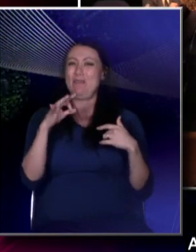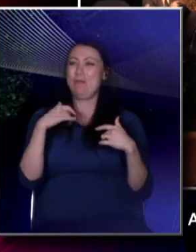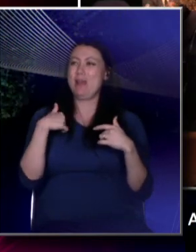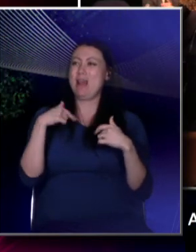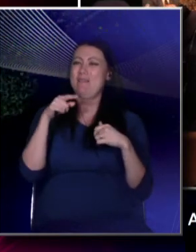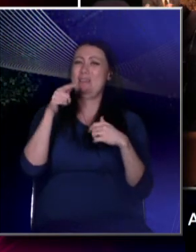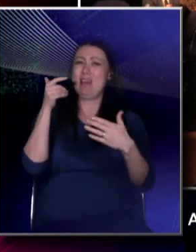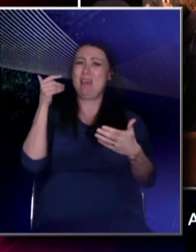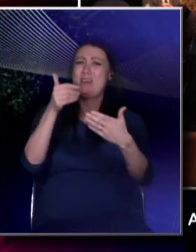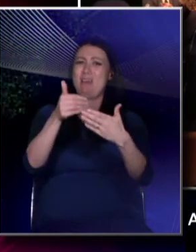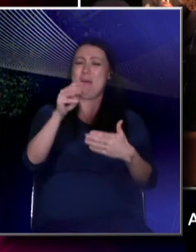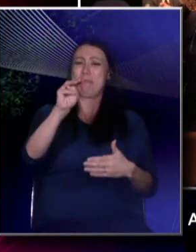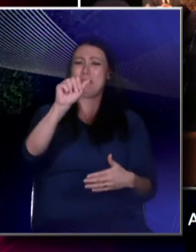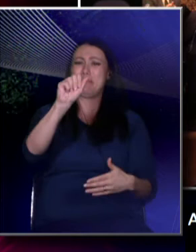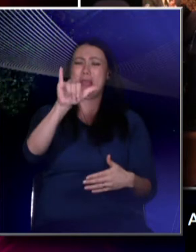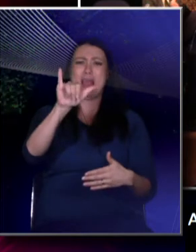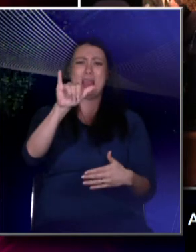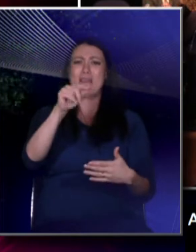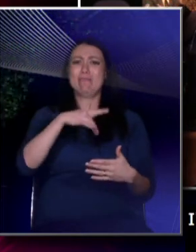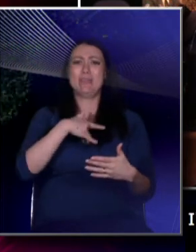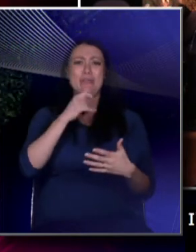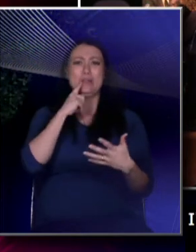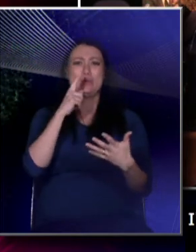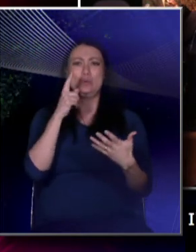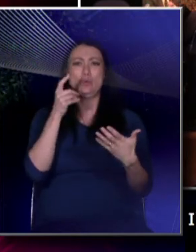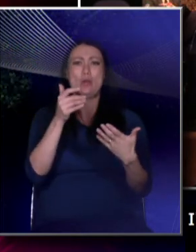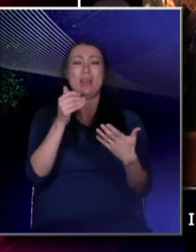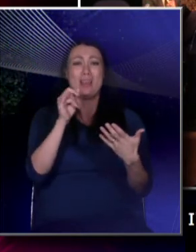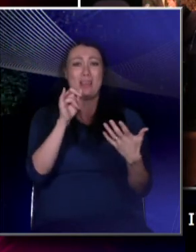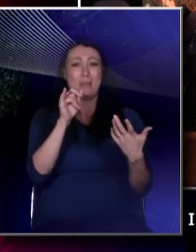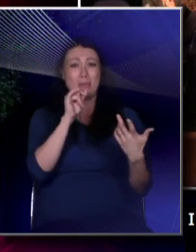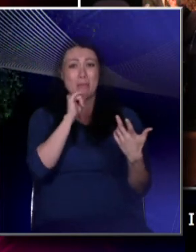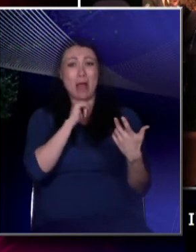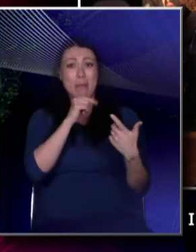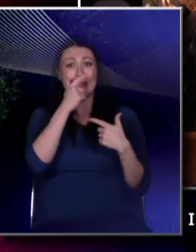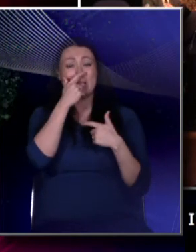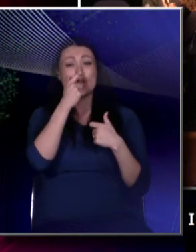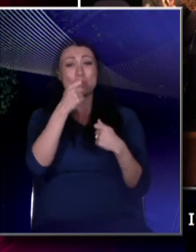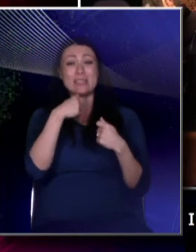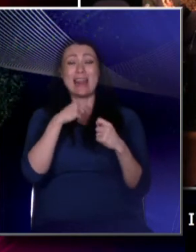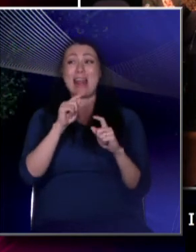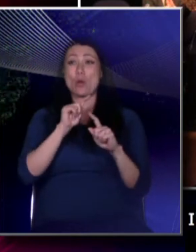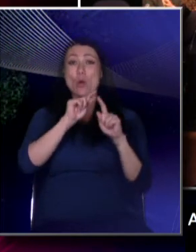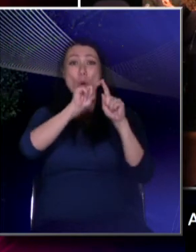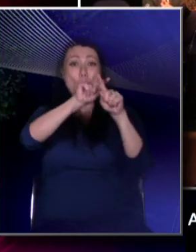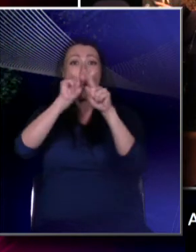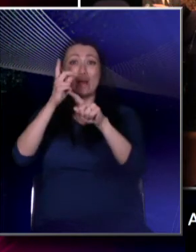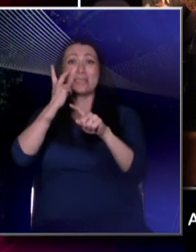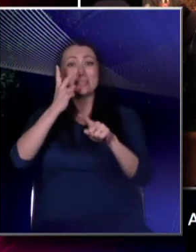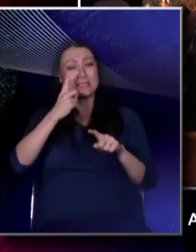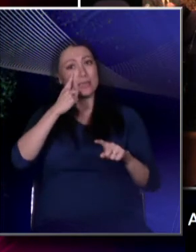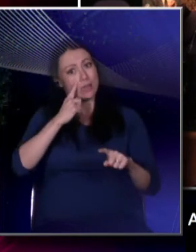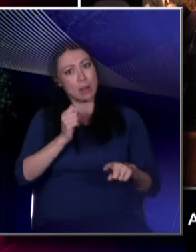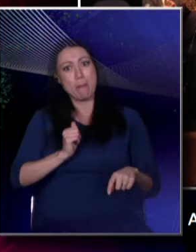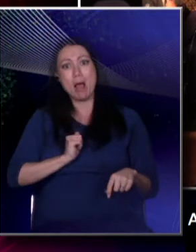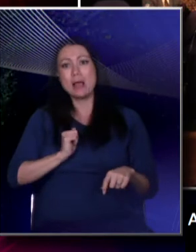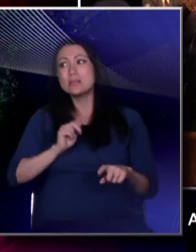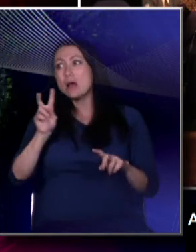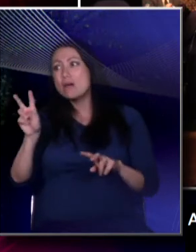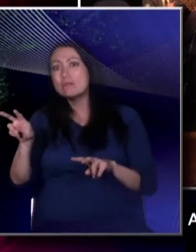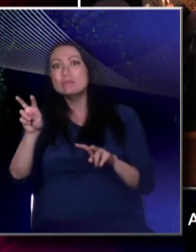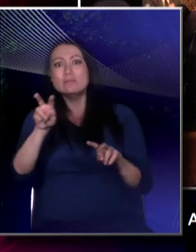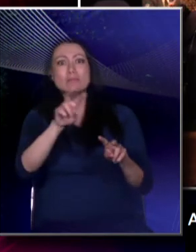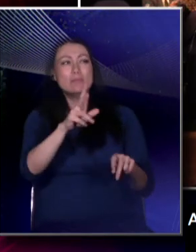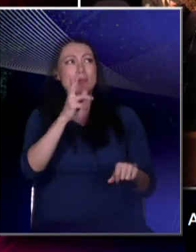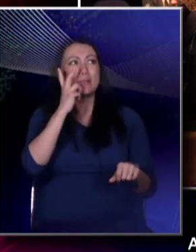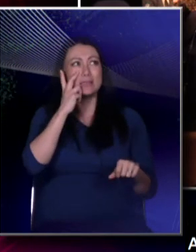be too close, and I'm not sure if you're invested, but I'm interested in actually going and seeing things in person, firsthand, and actually